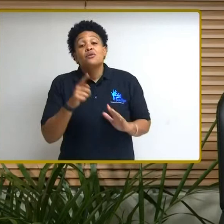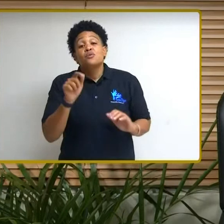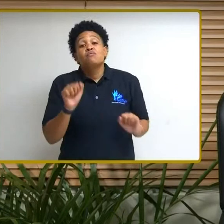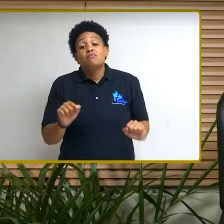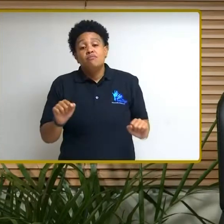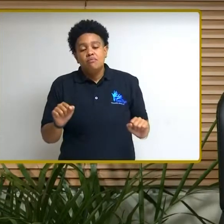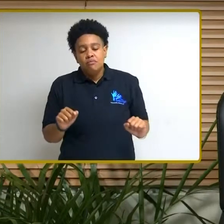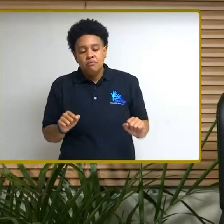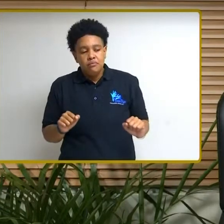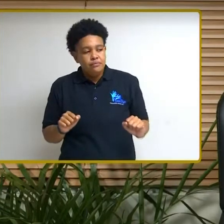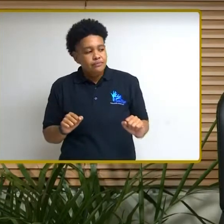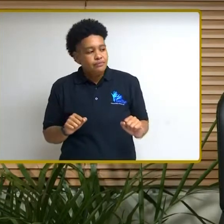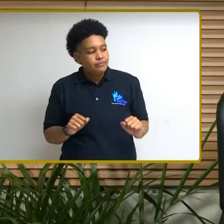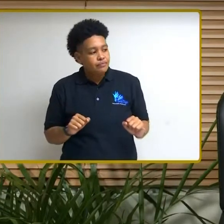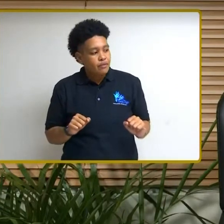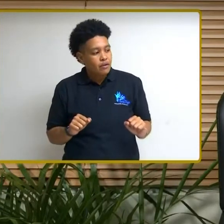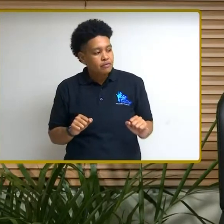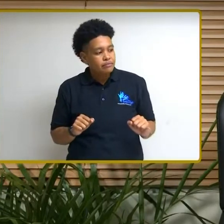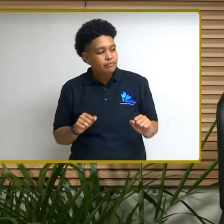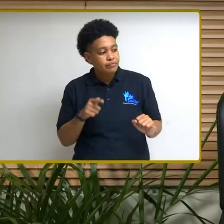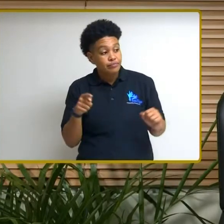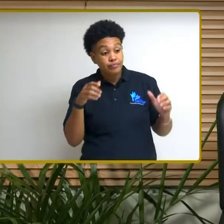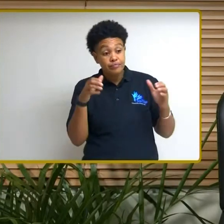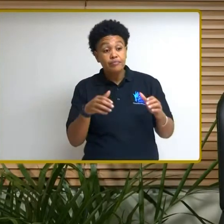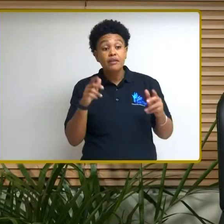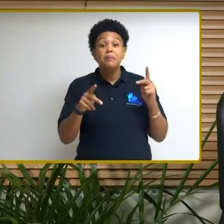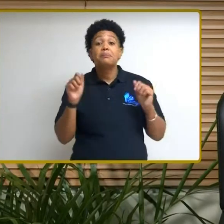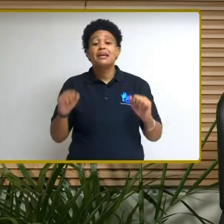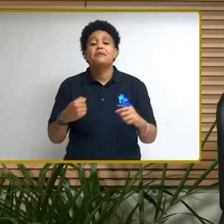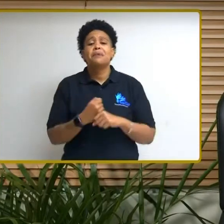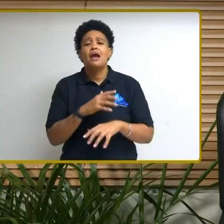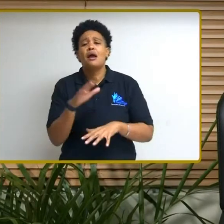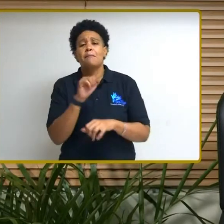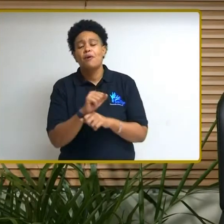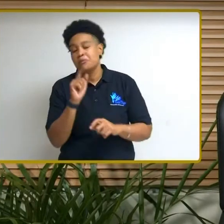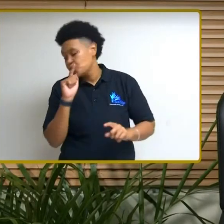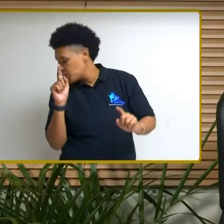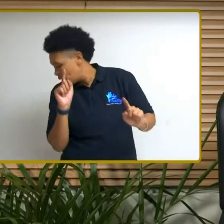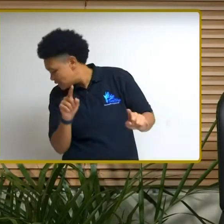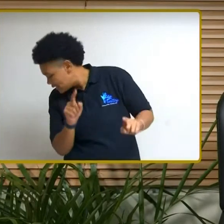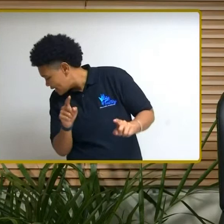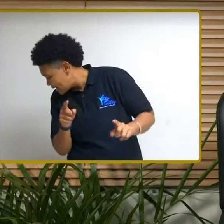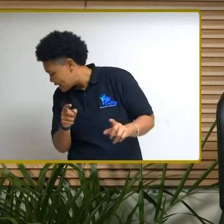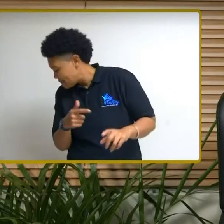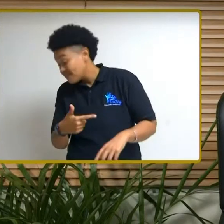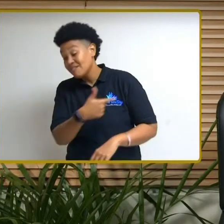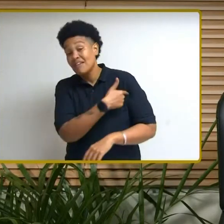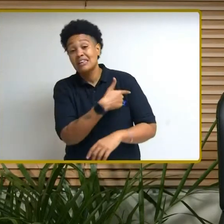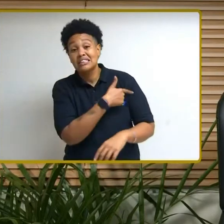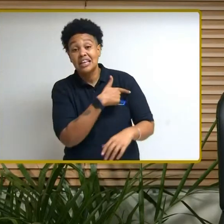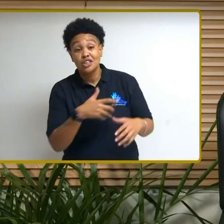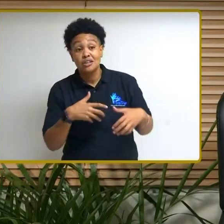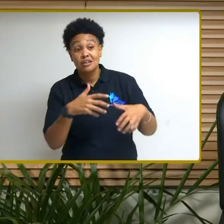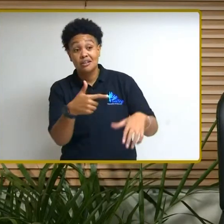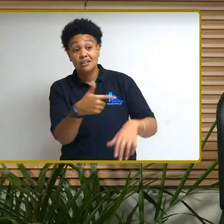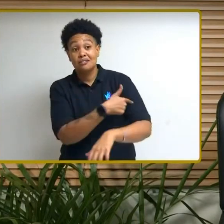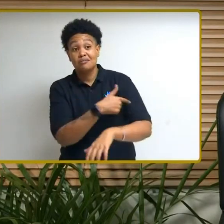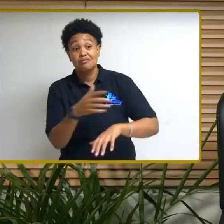all, these categories of persons can now make appointments to attend a vaccination blitz site this